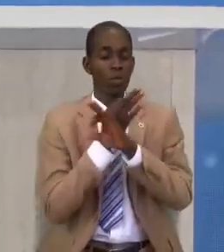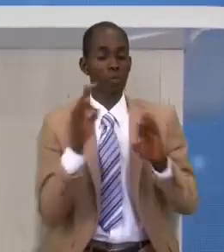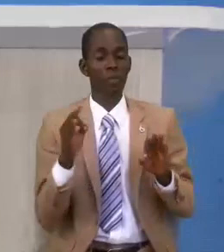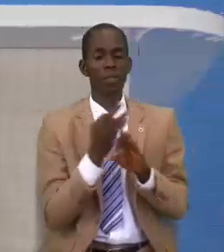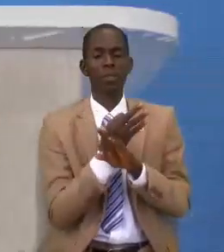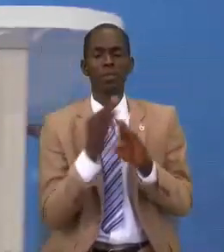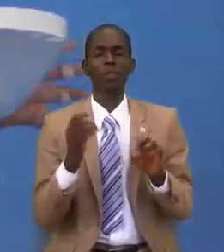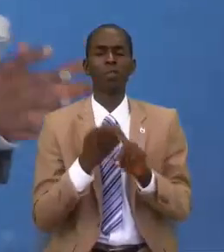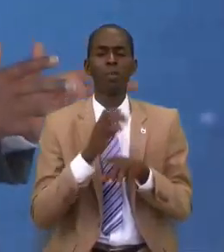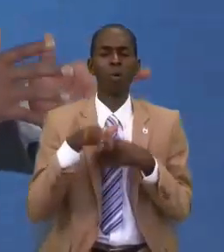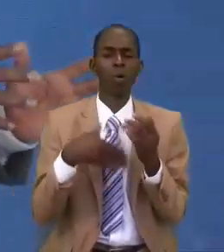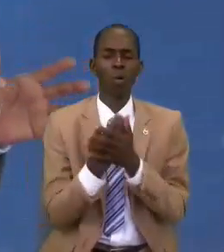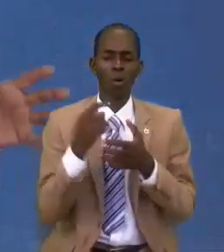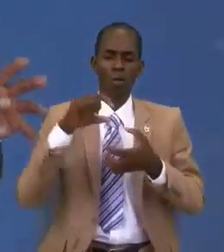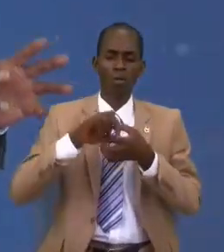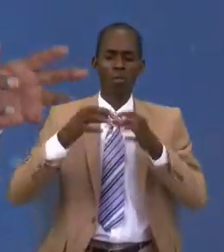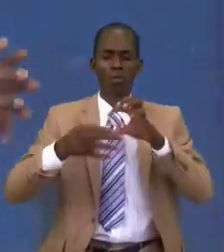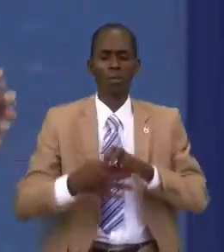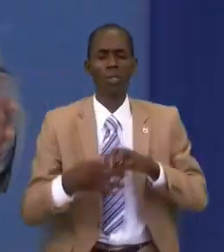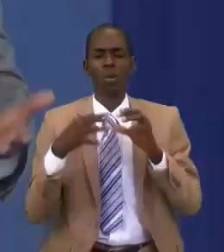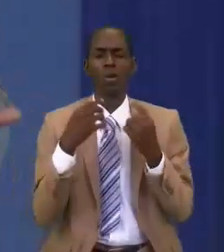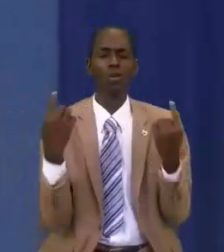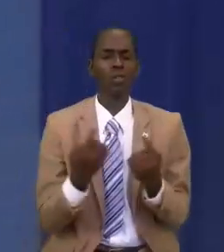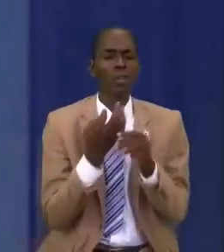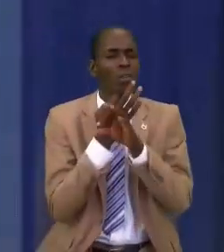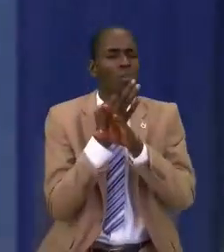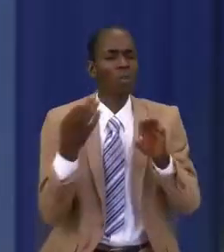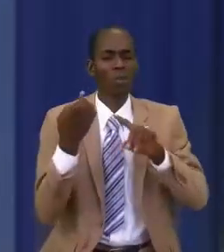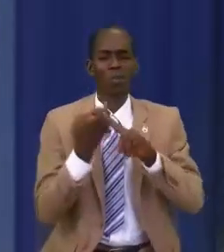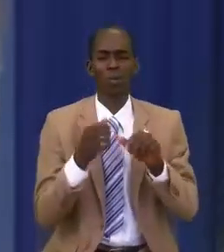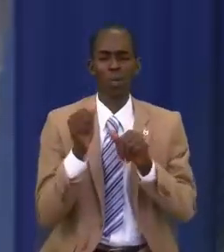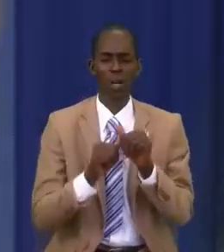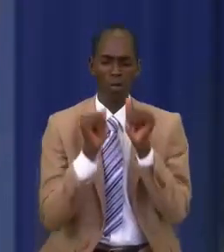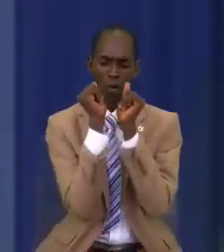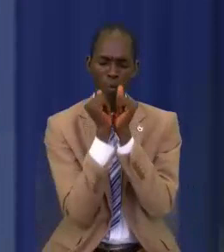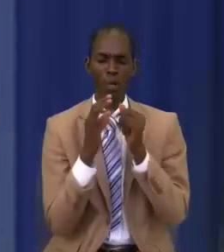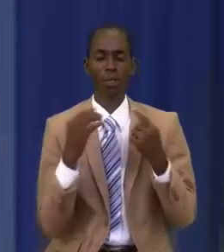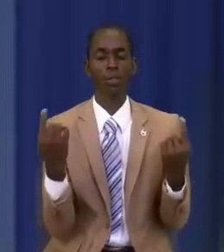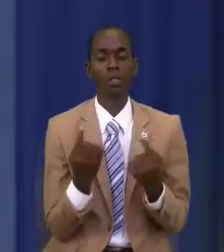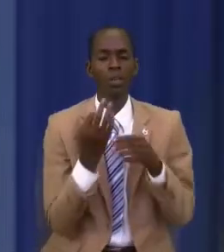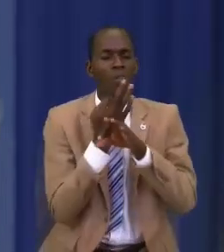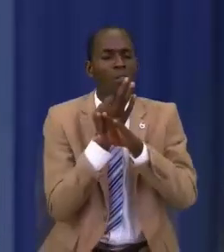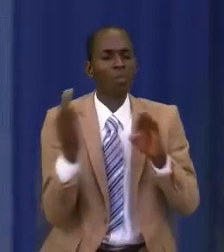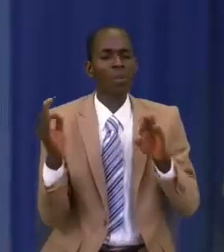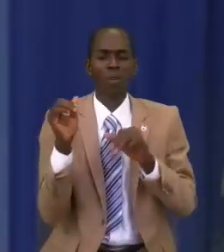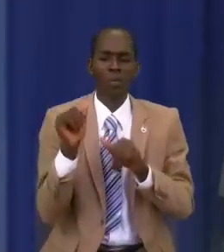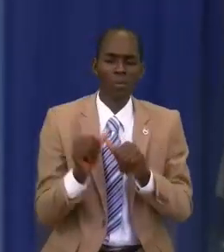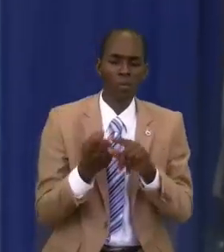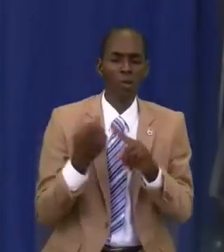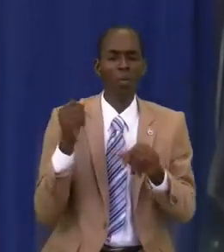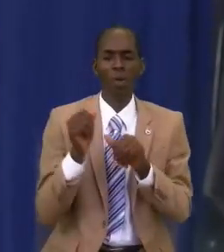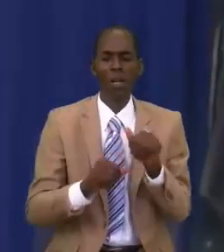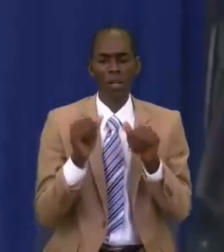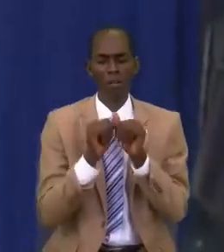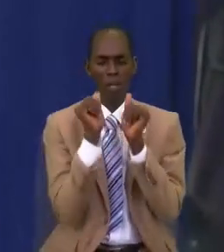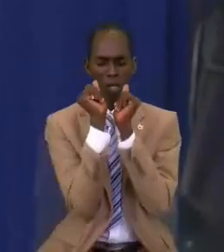Free from every bondage of sin. And free from every captivity of sin. Set your people